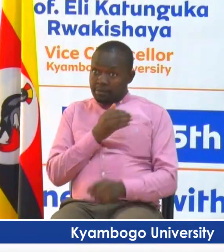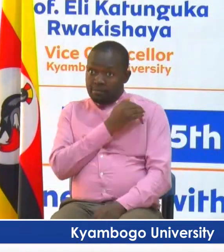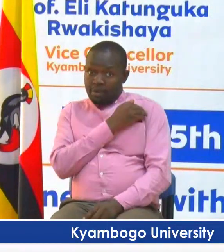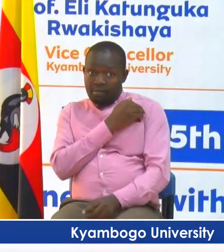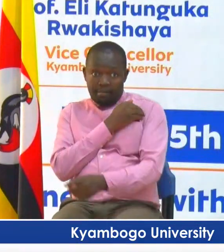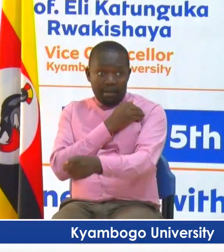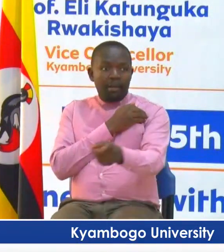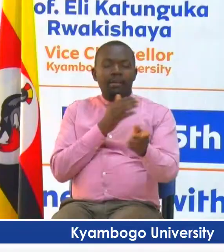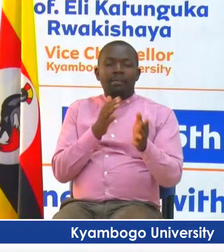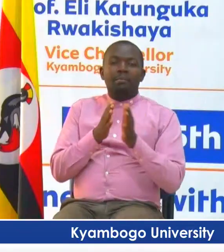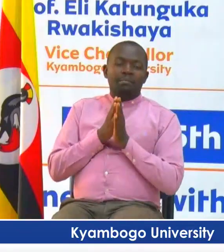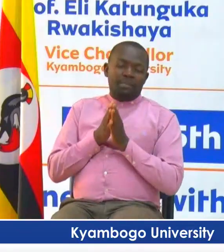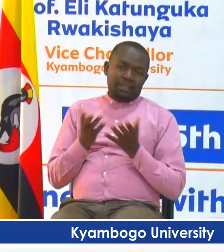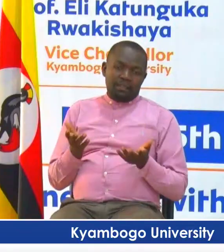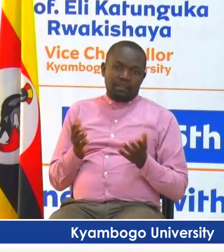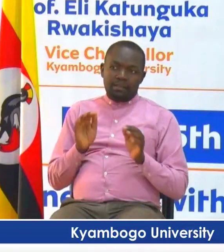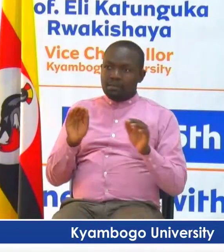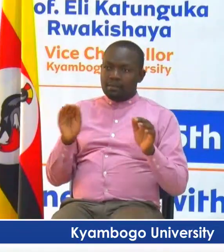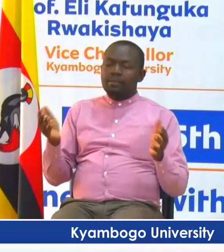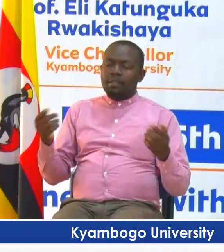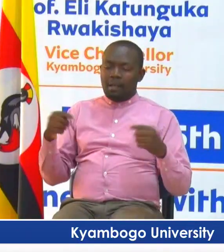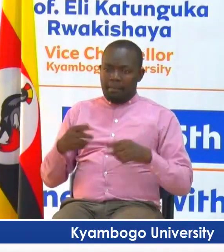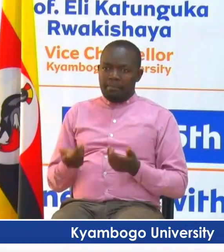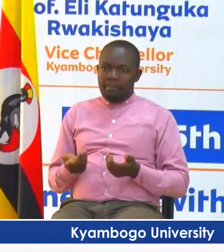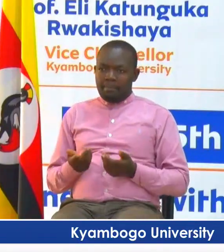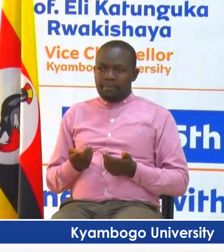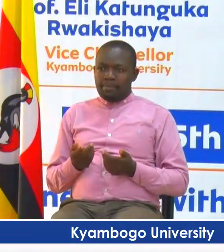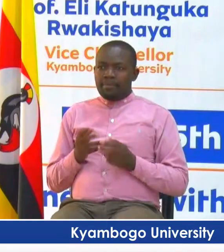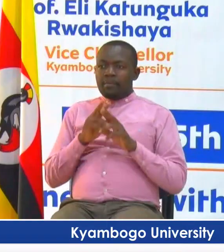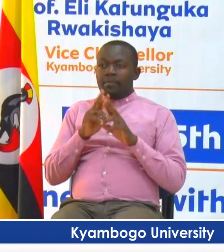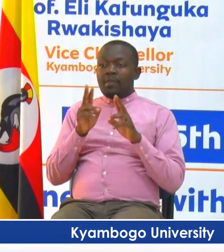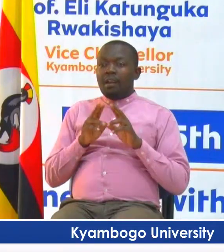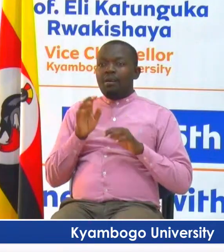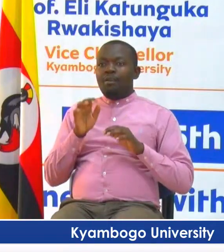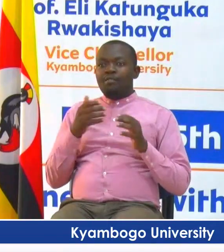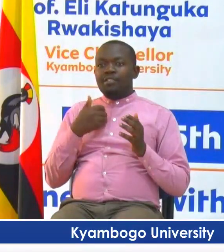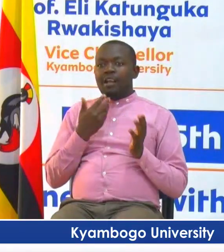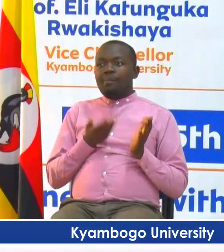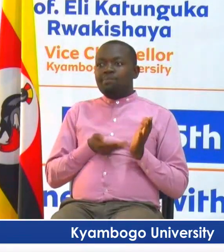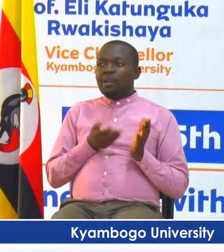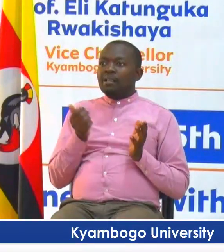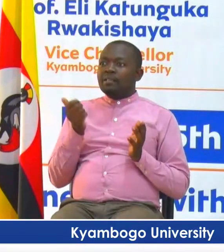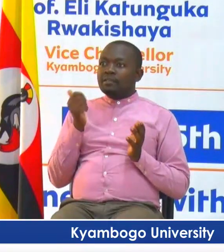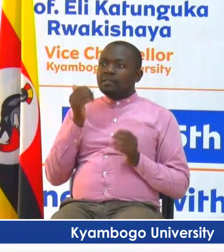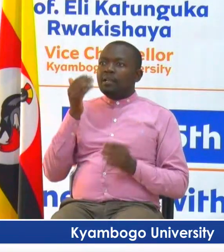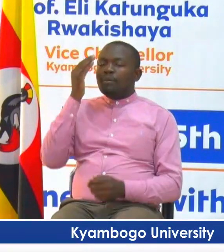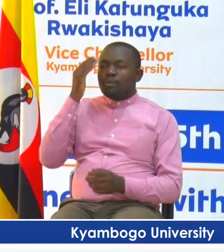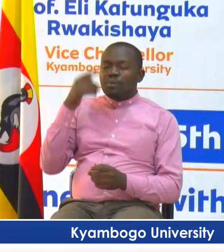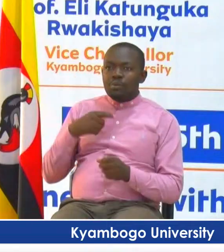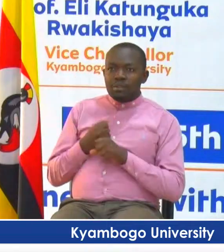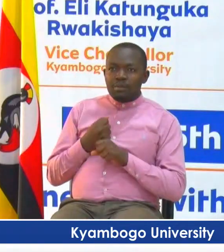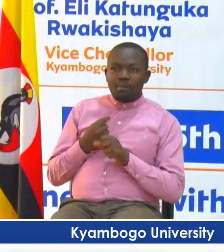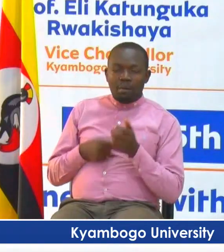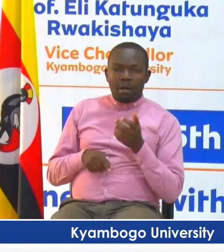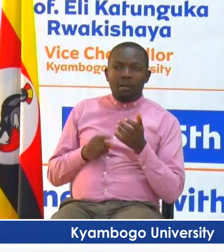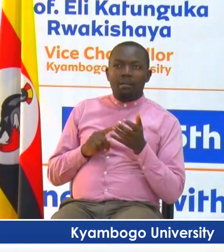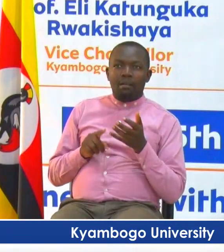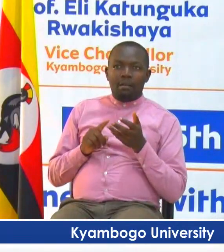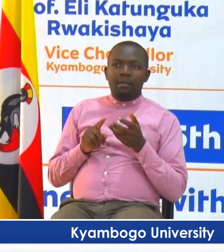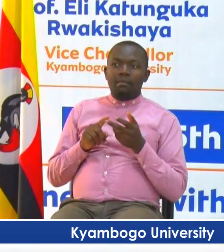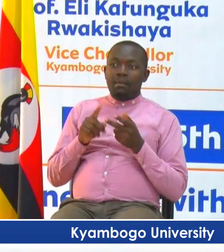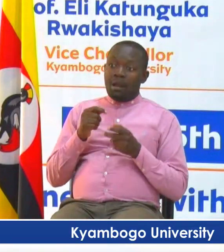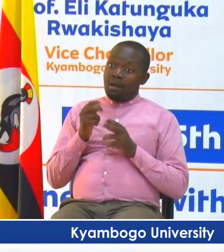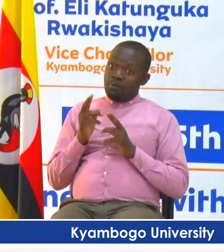at least we have made you know that international office exists. Yesterday you got to know what we do. I think you're